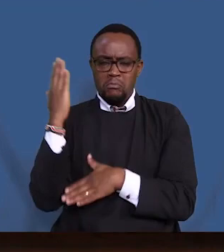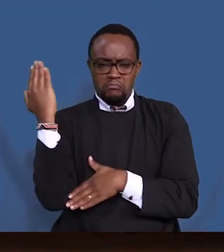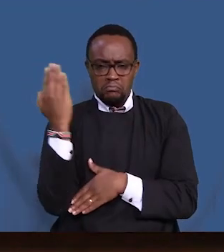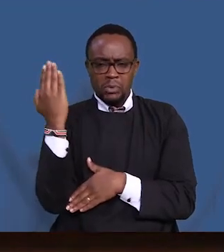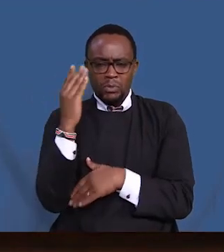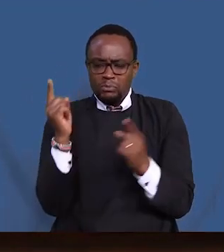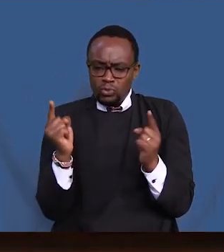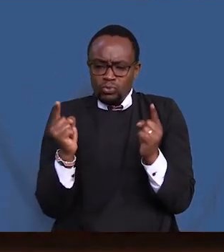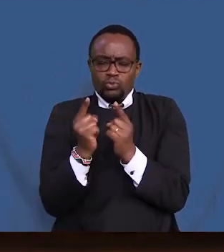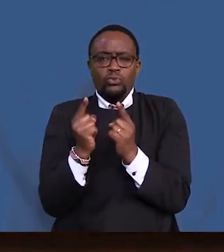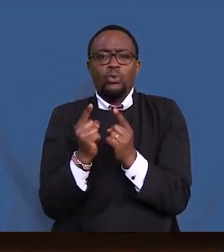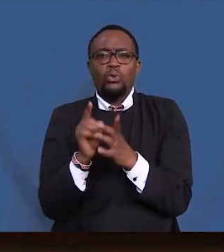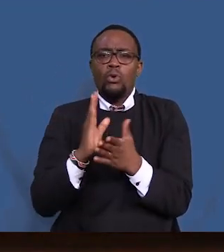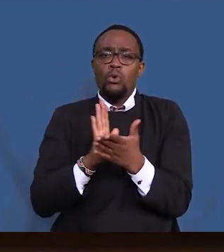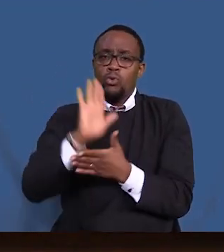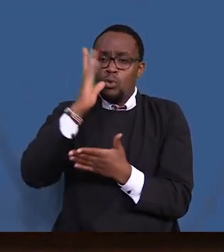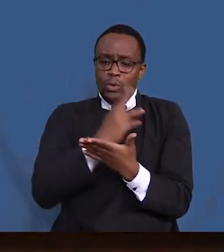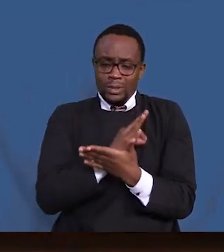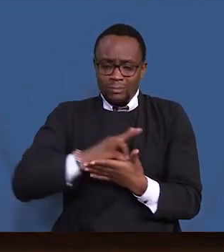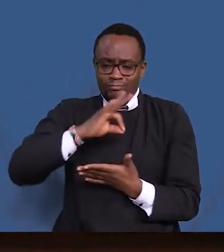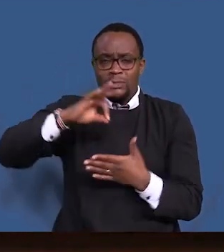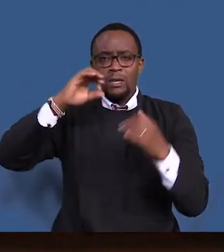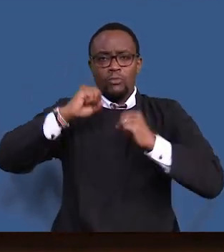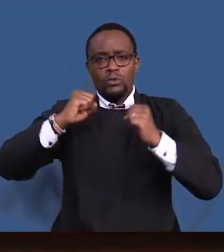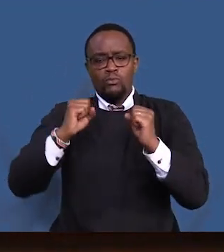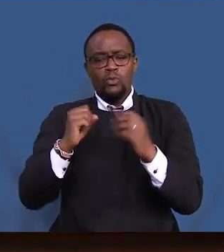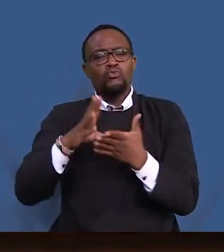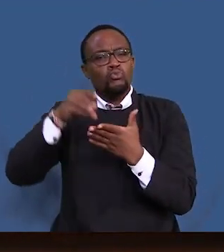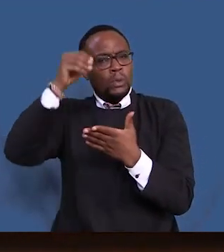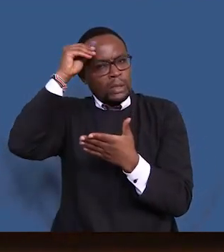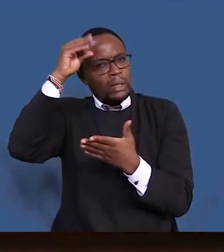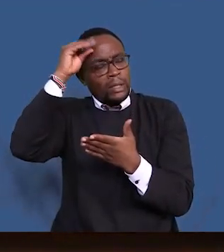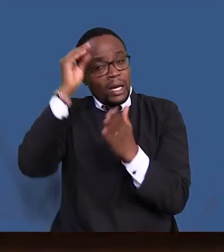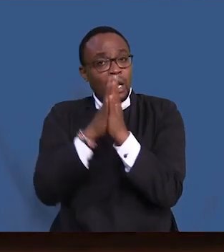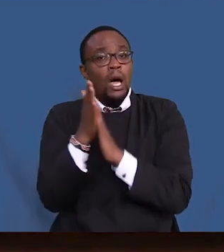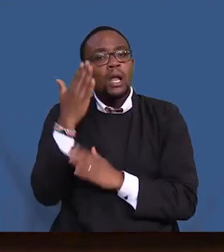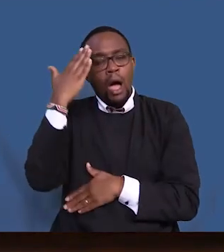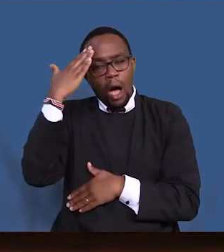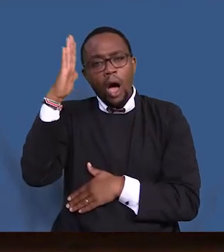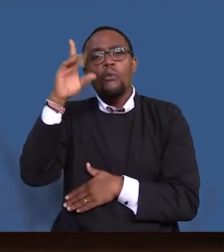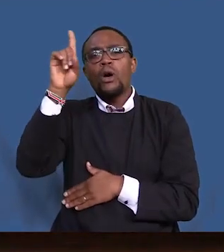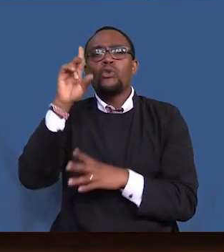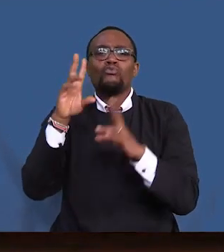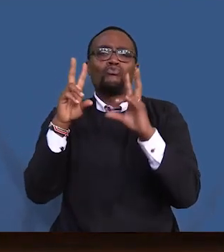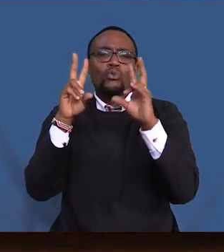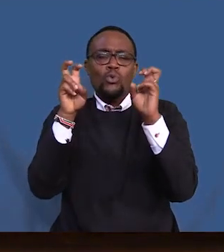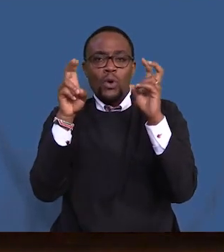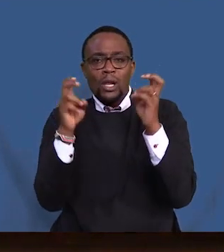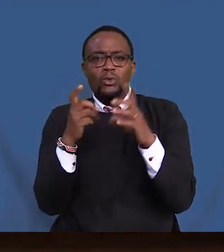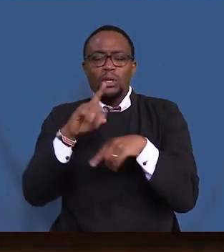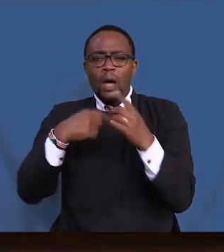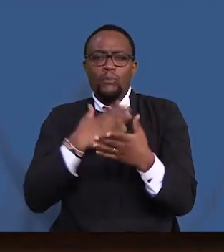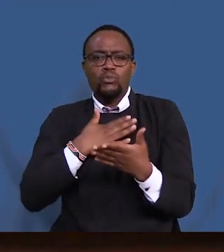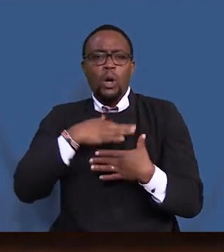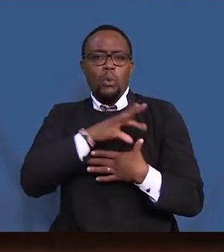today briefly, that through your spirit we may be able to gather and know what you have for us in terms of our